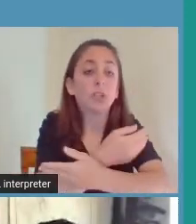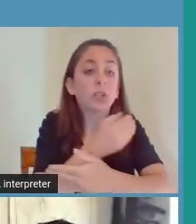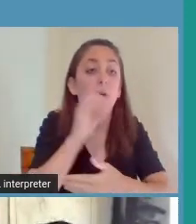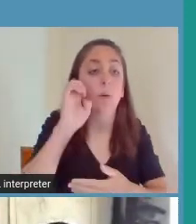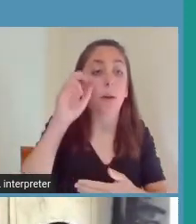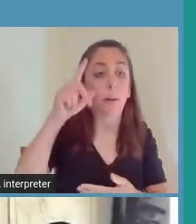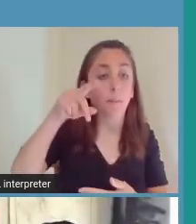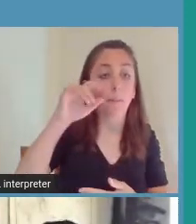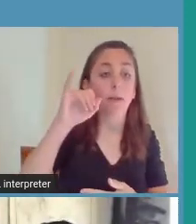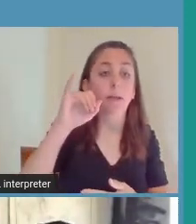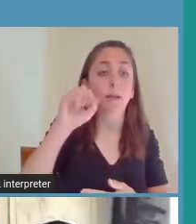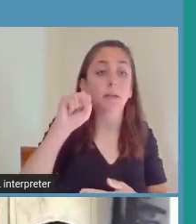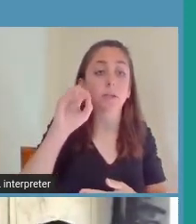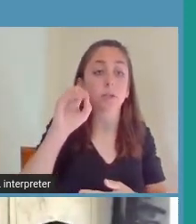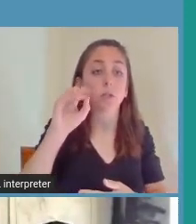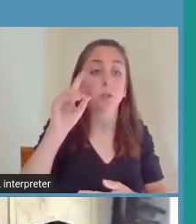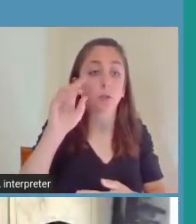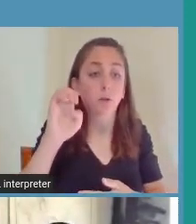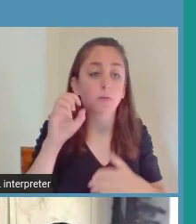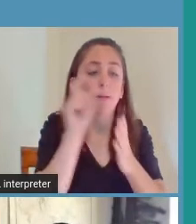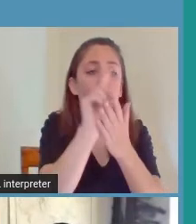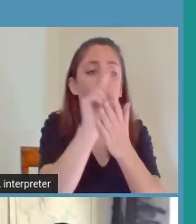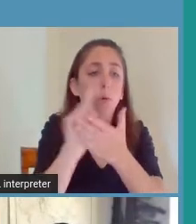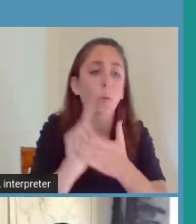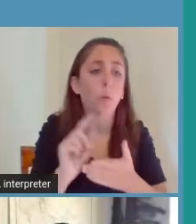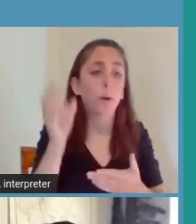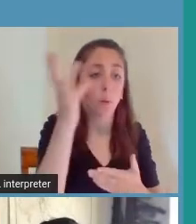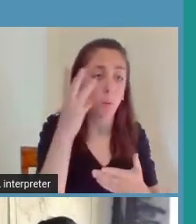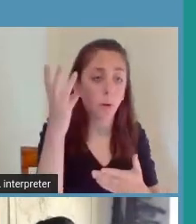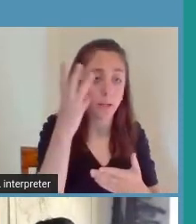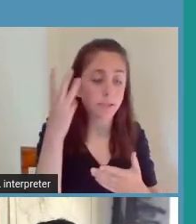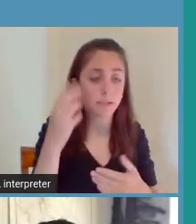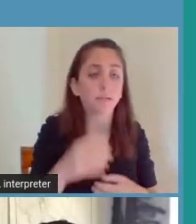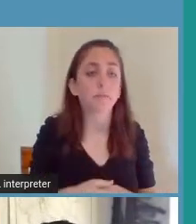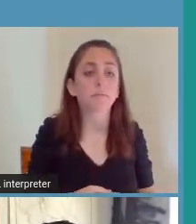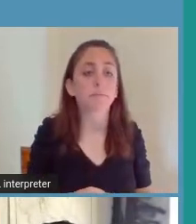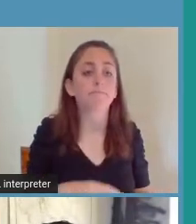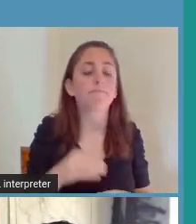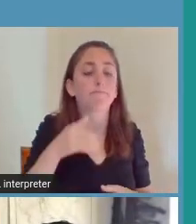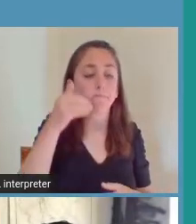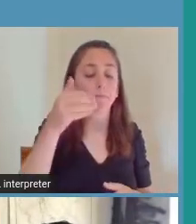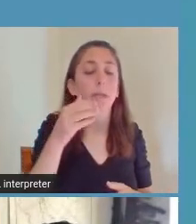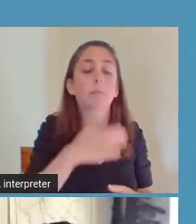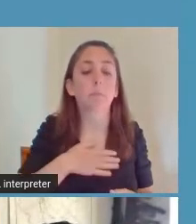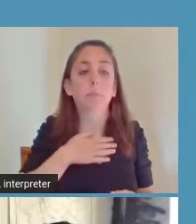Wednesday. And so, yeah, that's kind of where we're at there. Next slide, please.